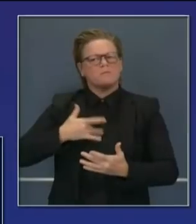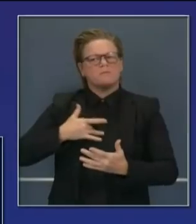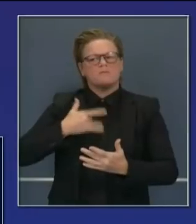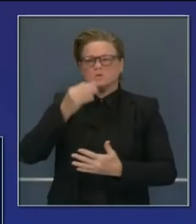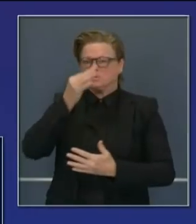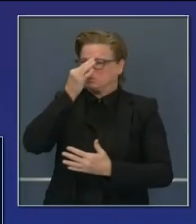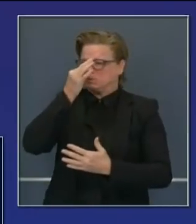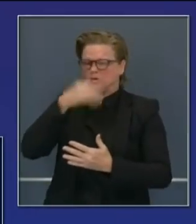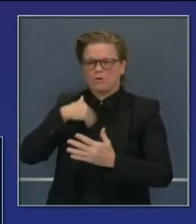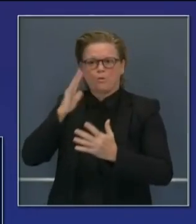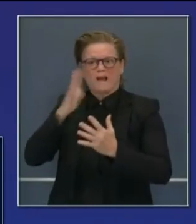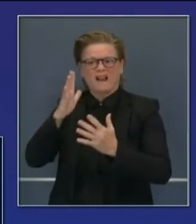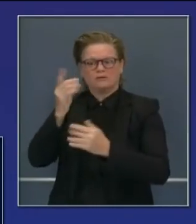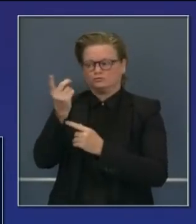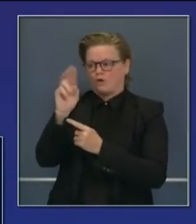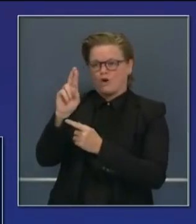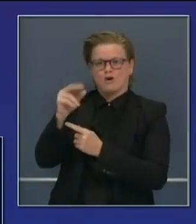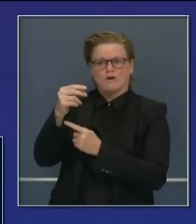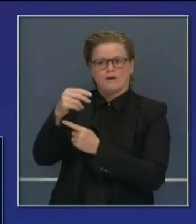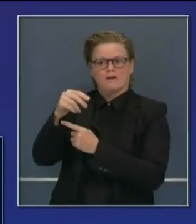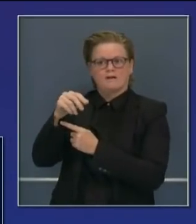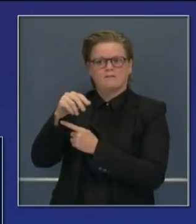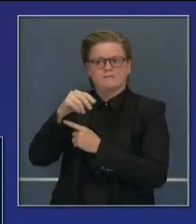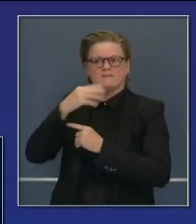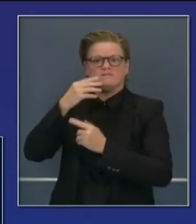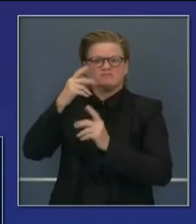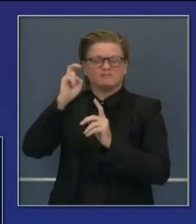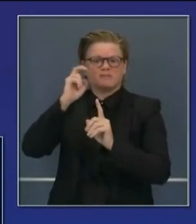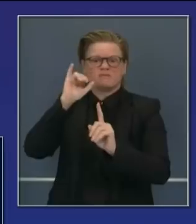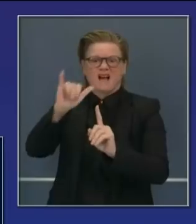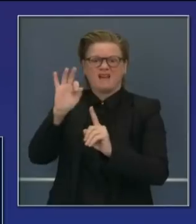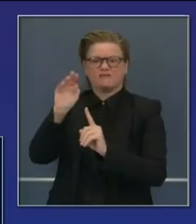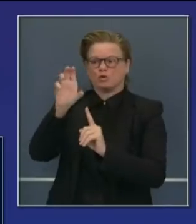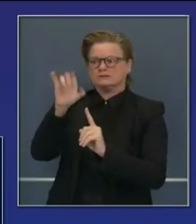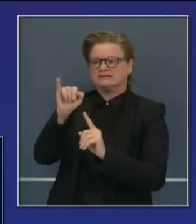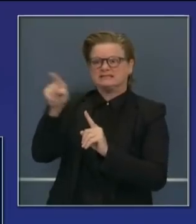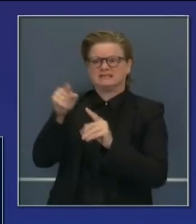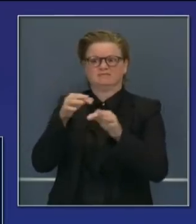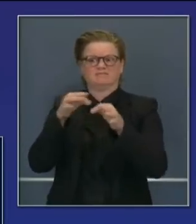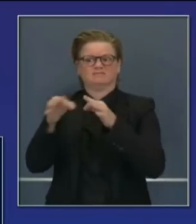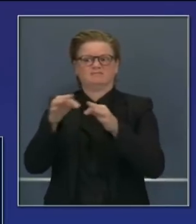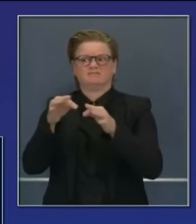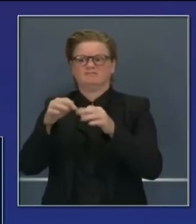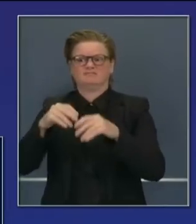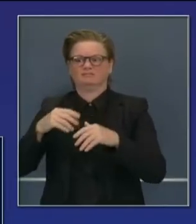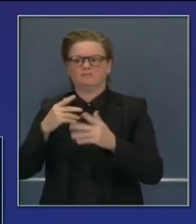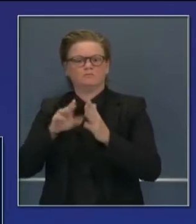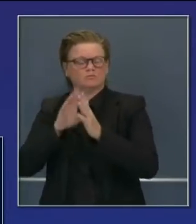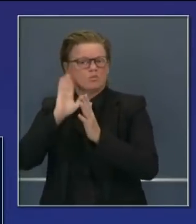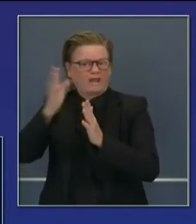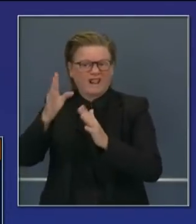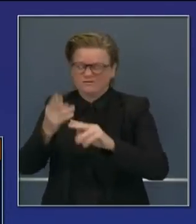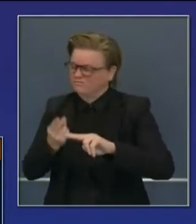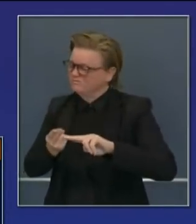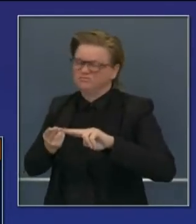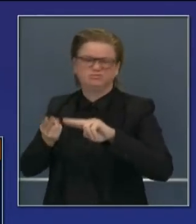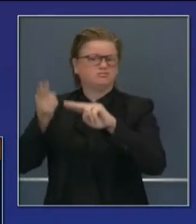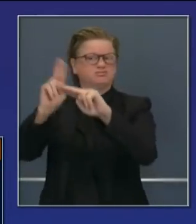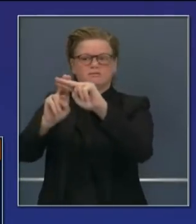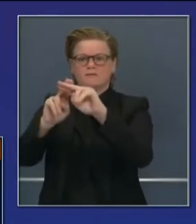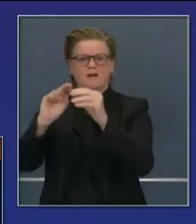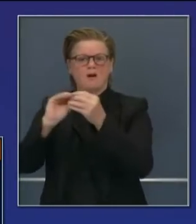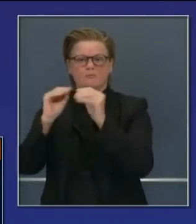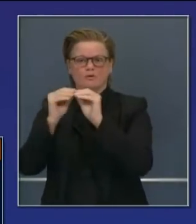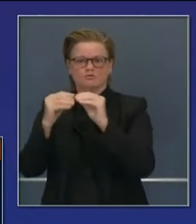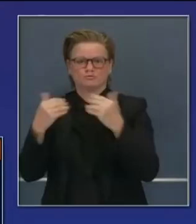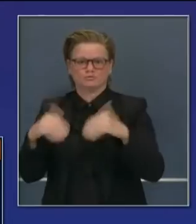best. He says we should anticipate a surge on top of a surge. Take a look at what's already